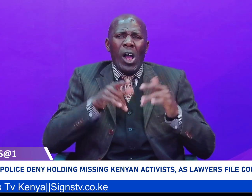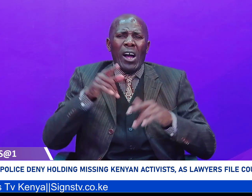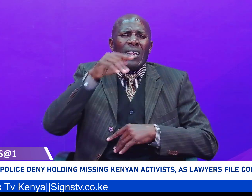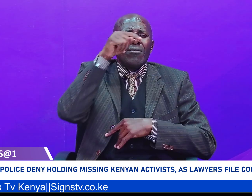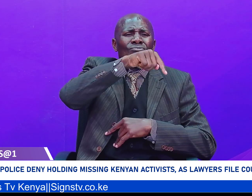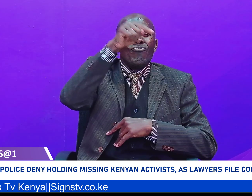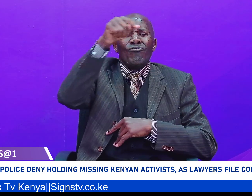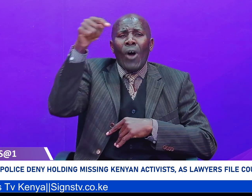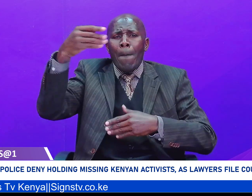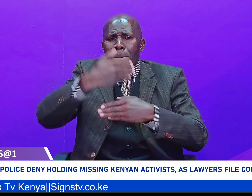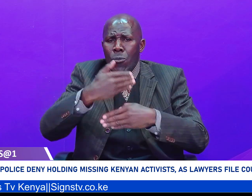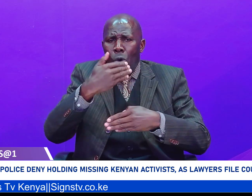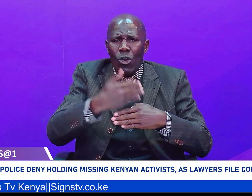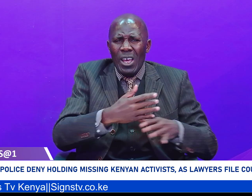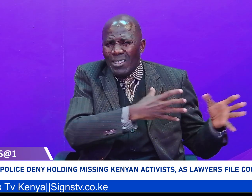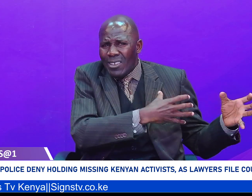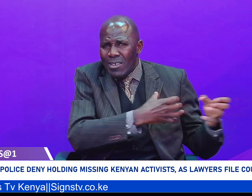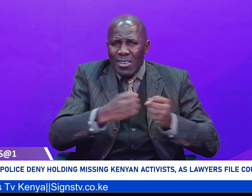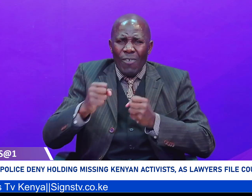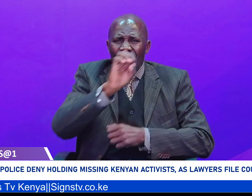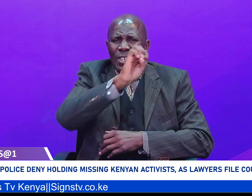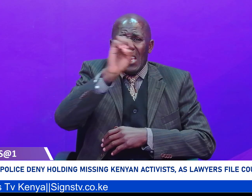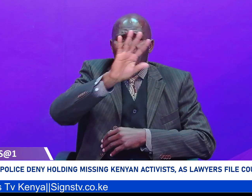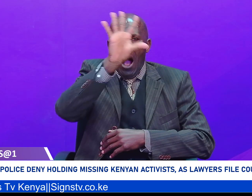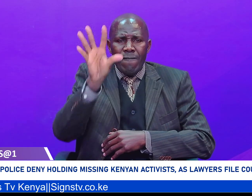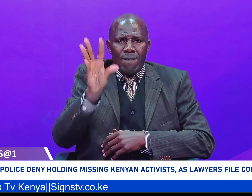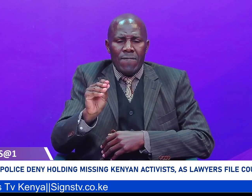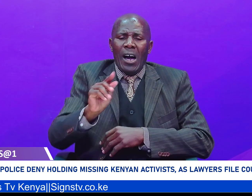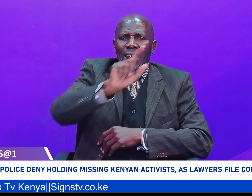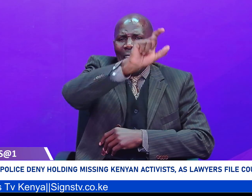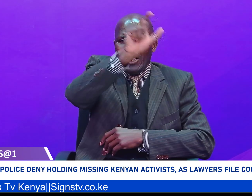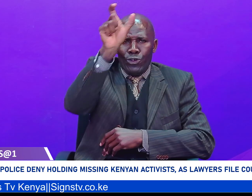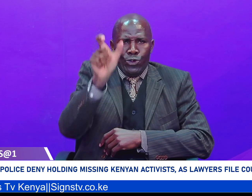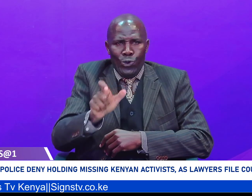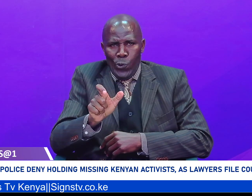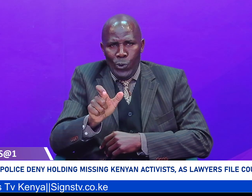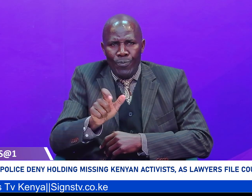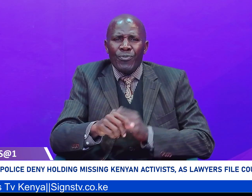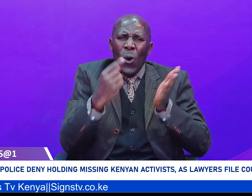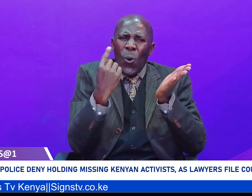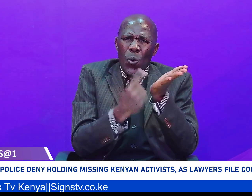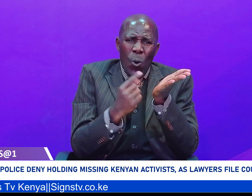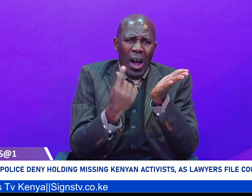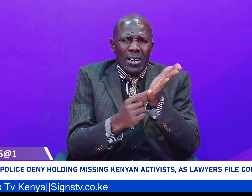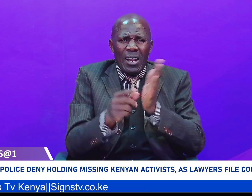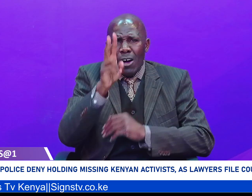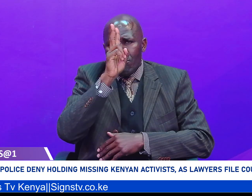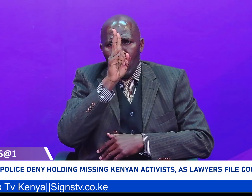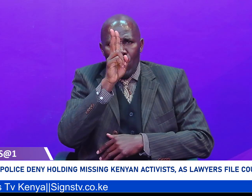concern over cross-border abductions in the East African region.